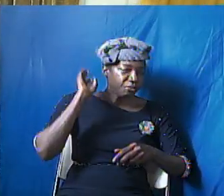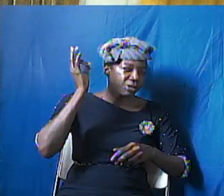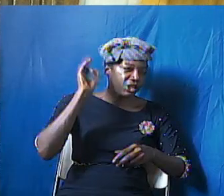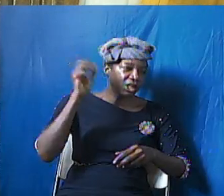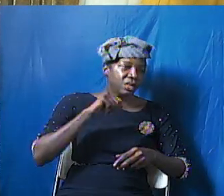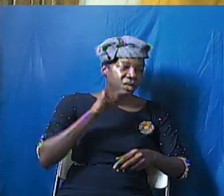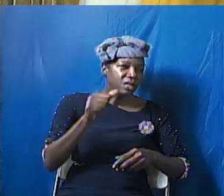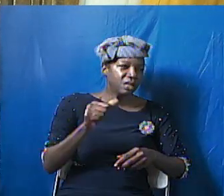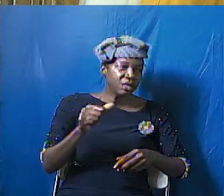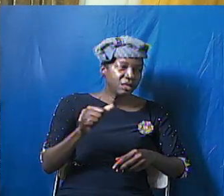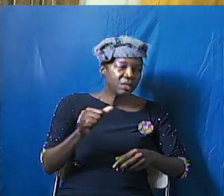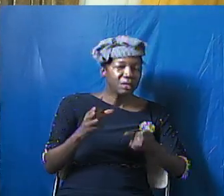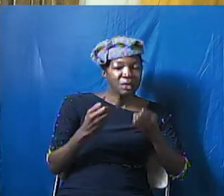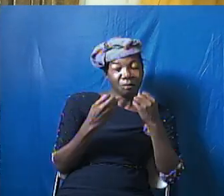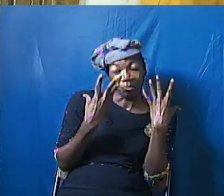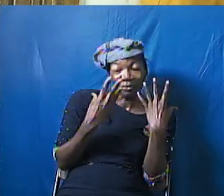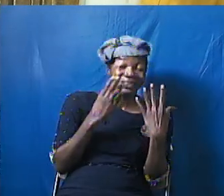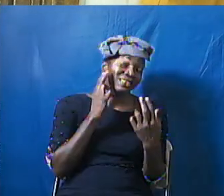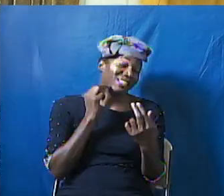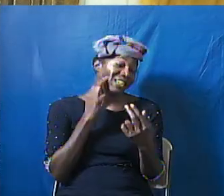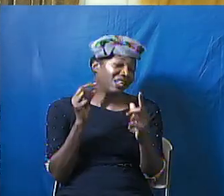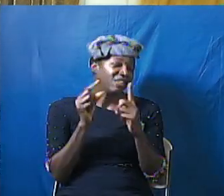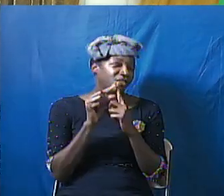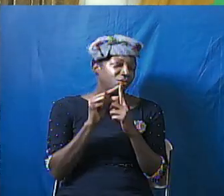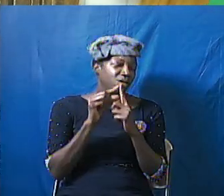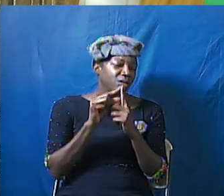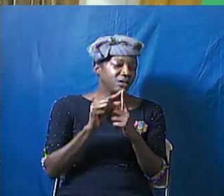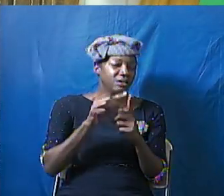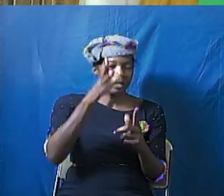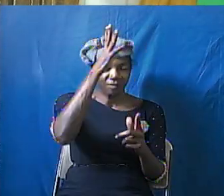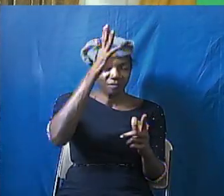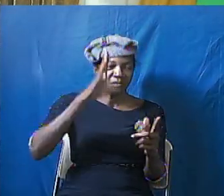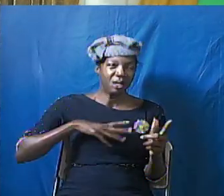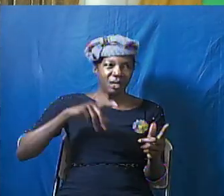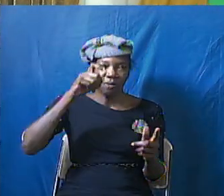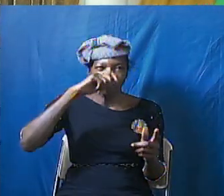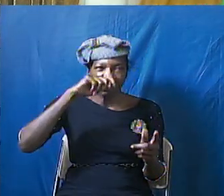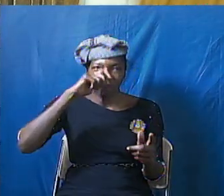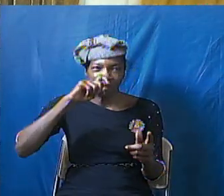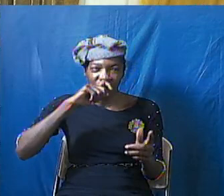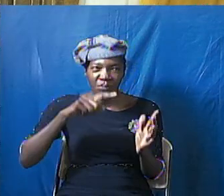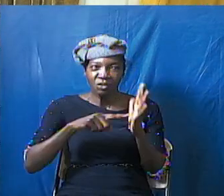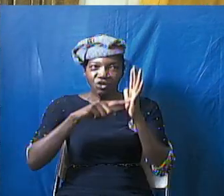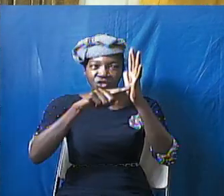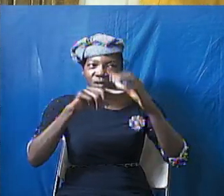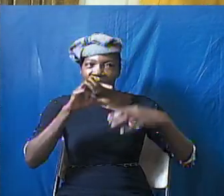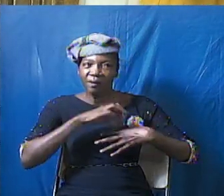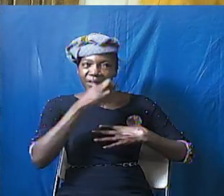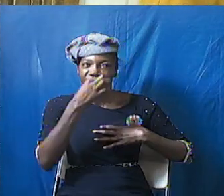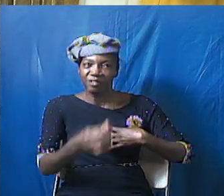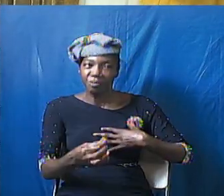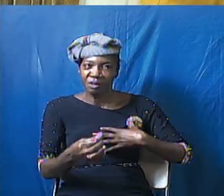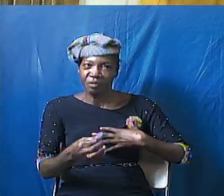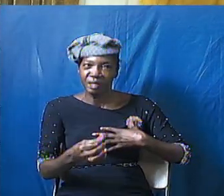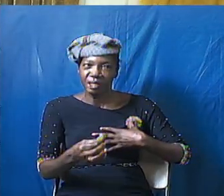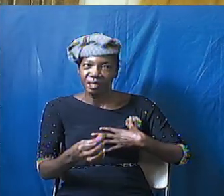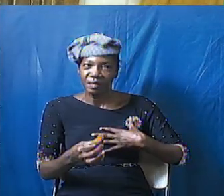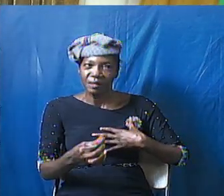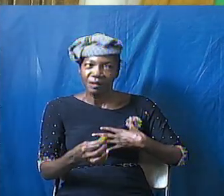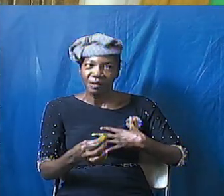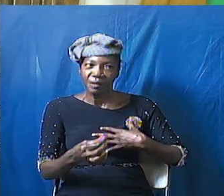was not with enticing words of man's wisdom, but in demonstration of the Spirit and of